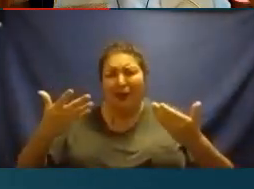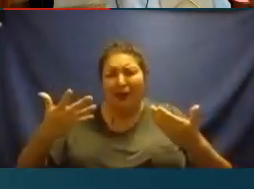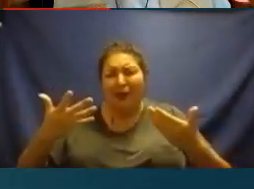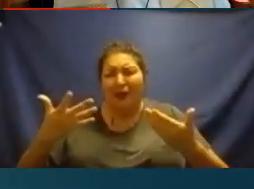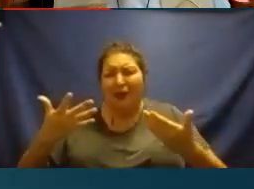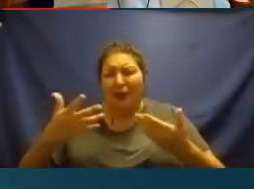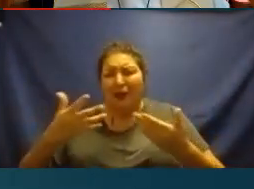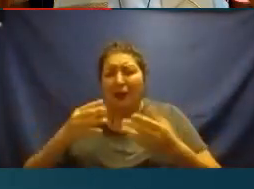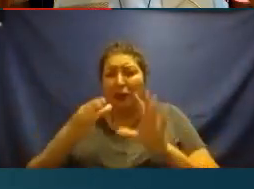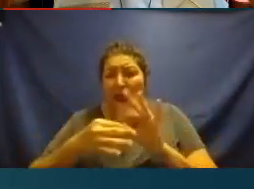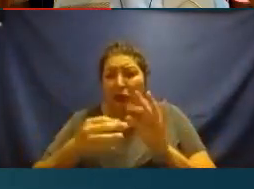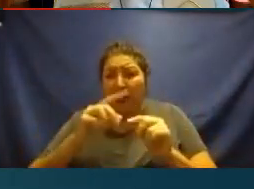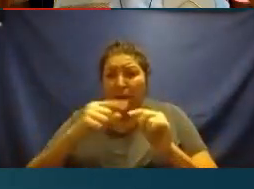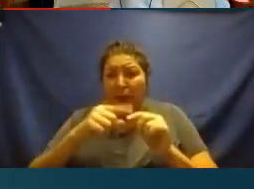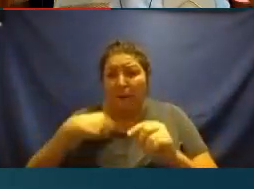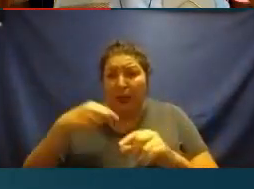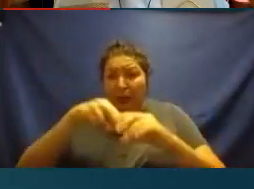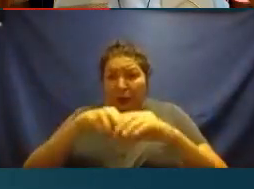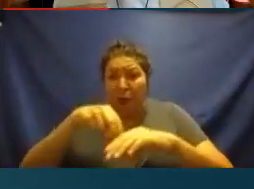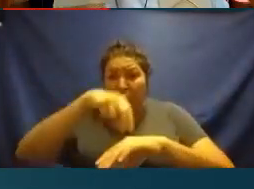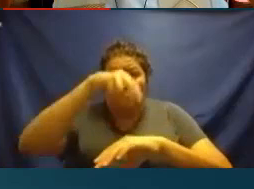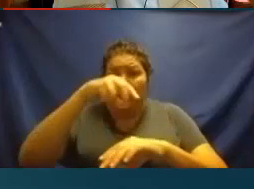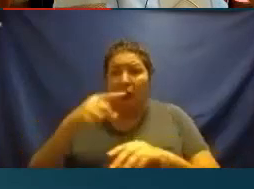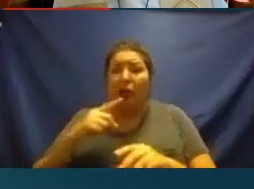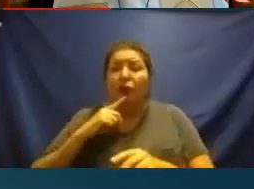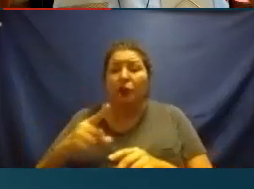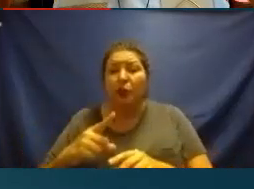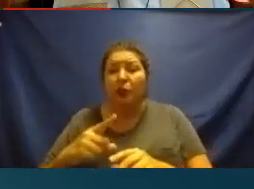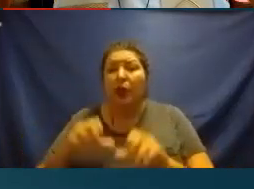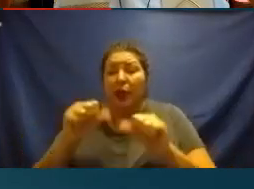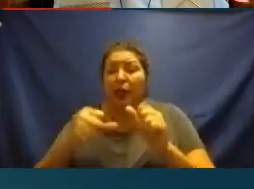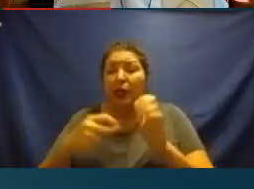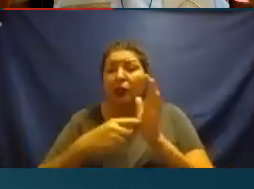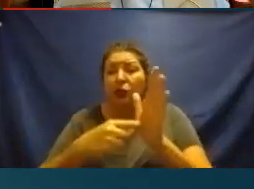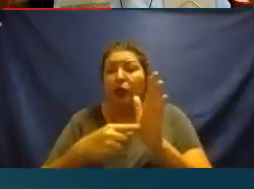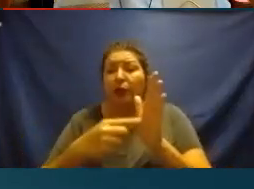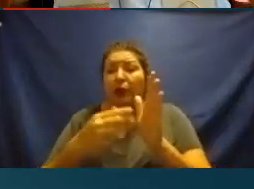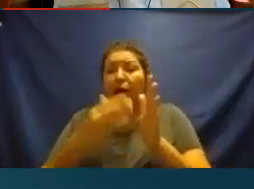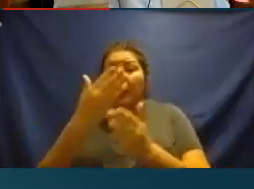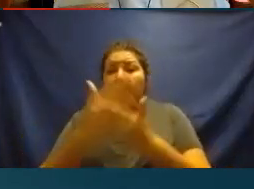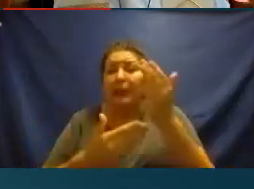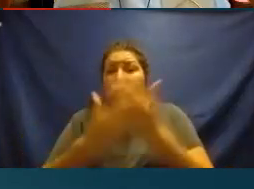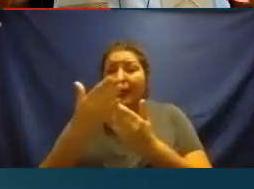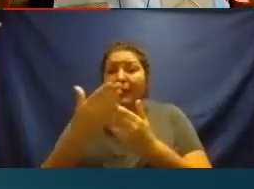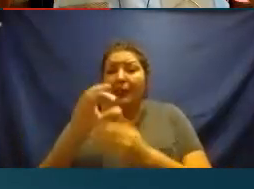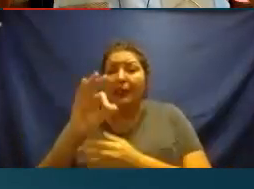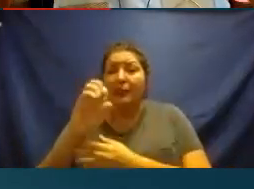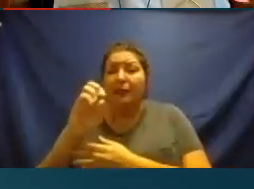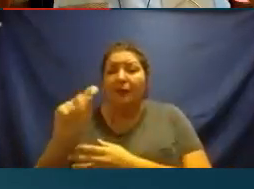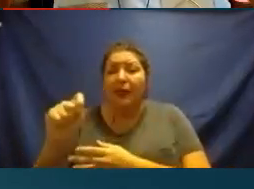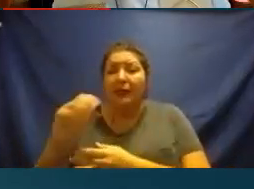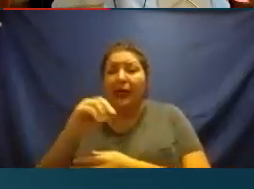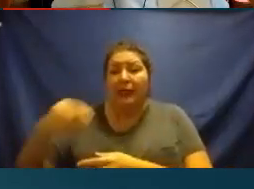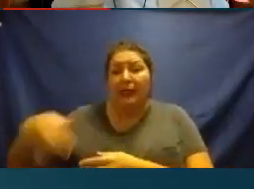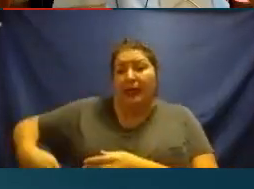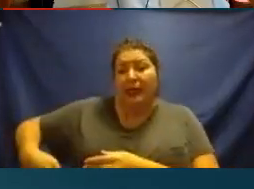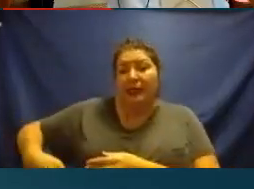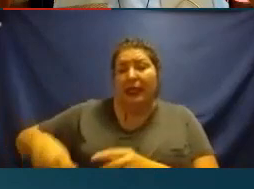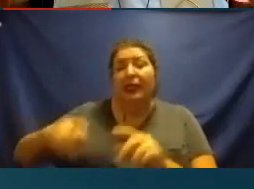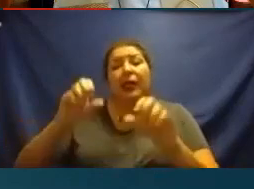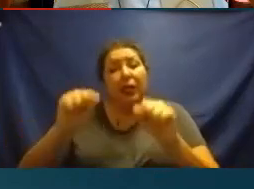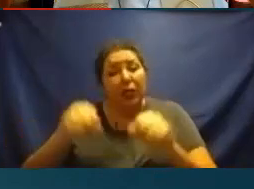true." He could have showed him his hands, his feet, and his side. He could have shown him that he was